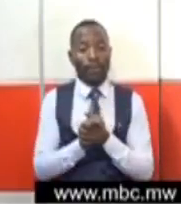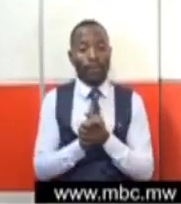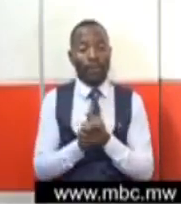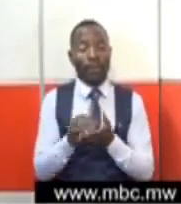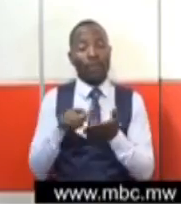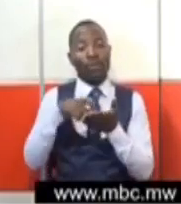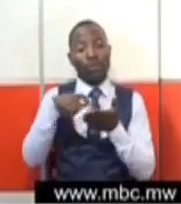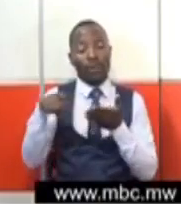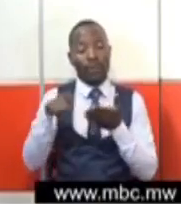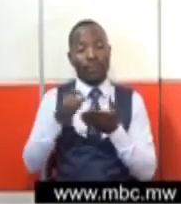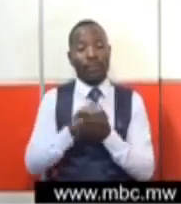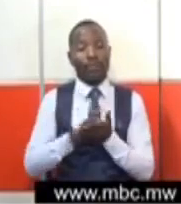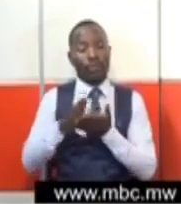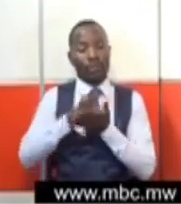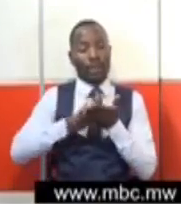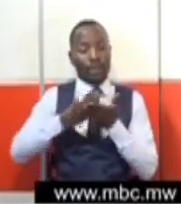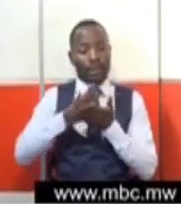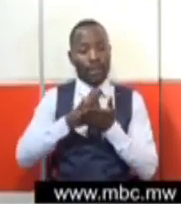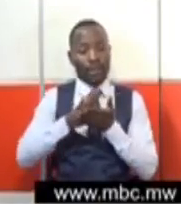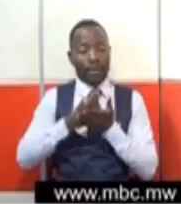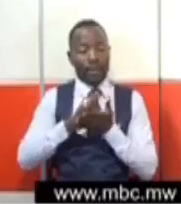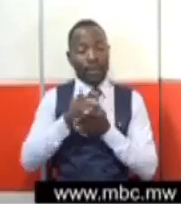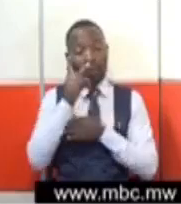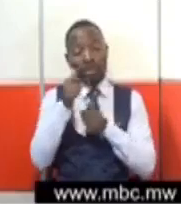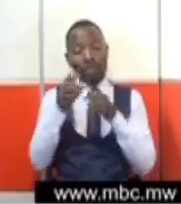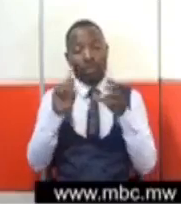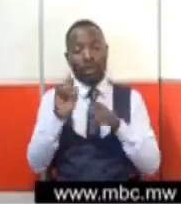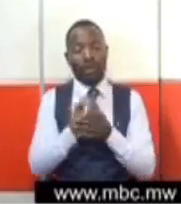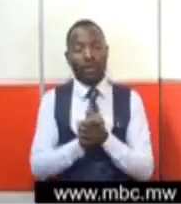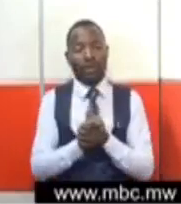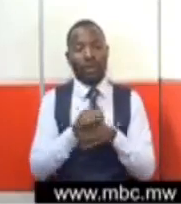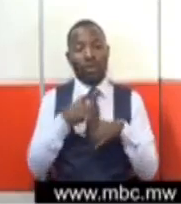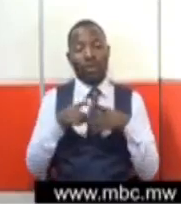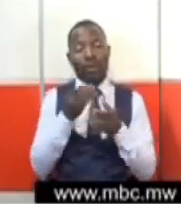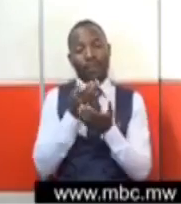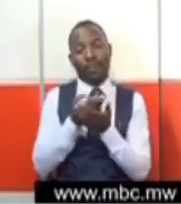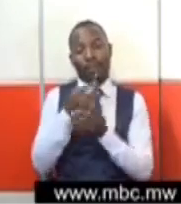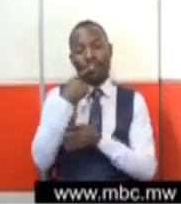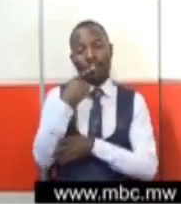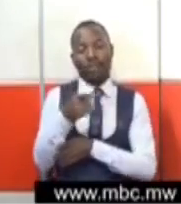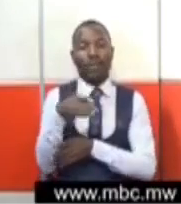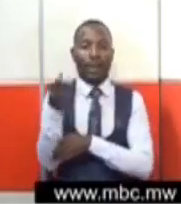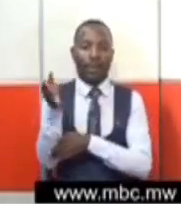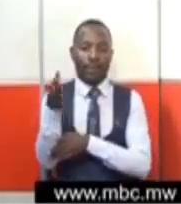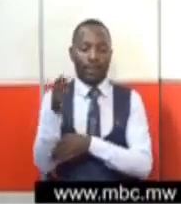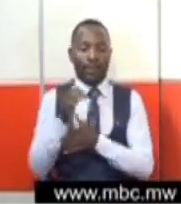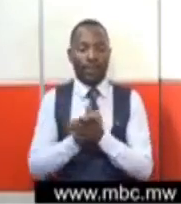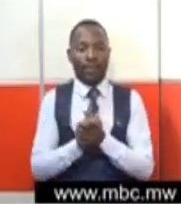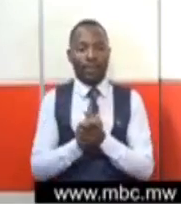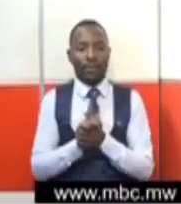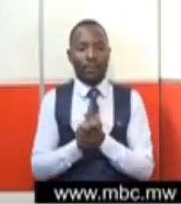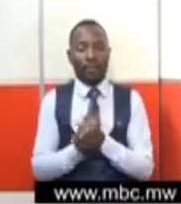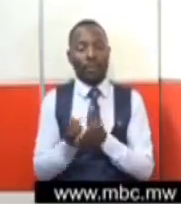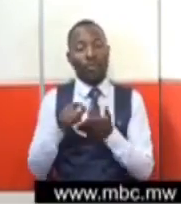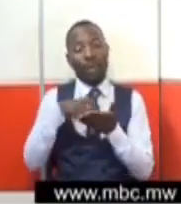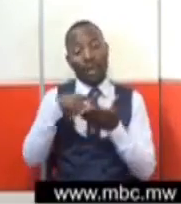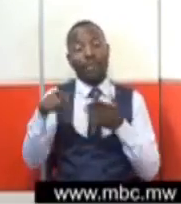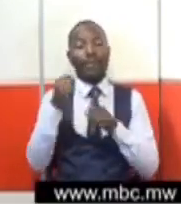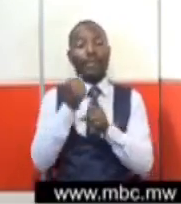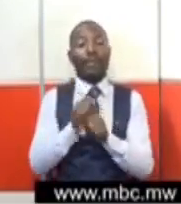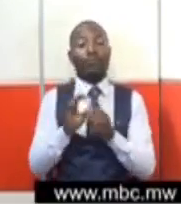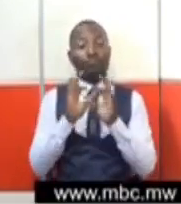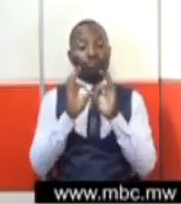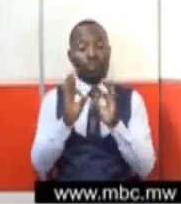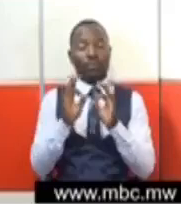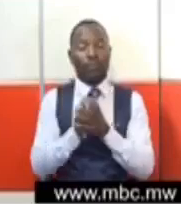them on a temporary basis, we think that is not secure. So we are asking the ministry to employ them fully.